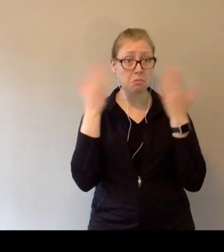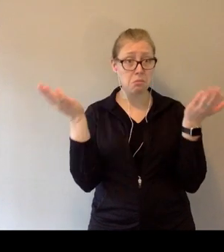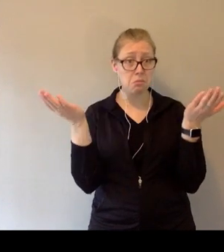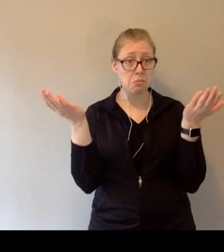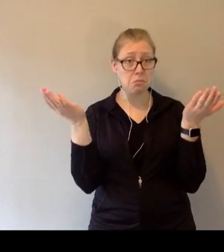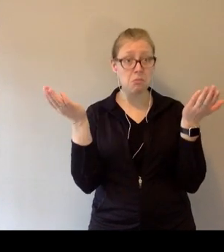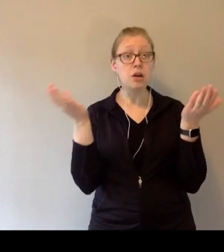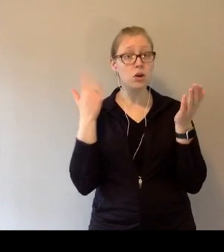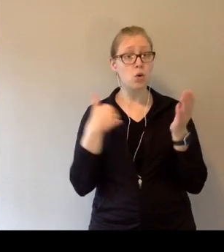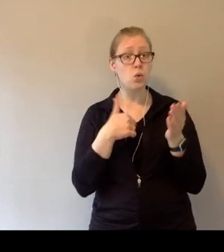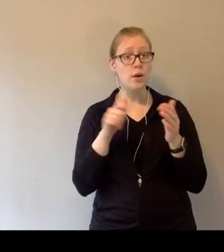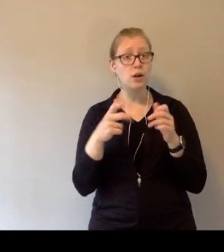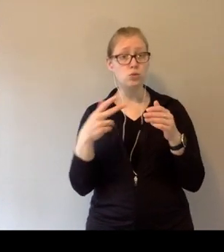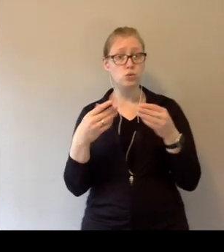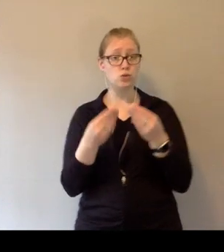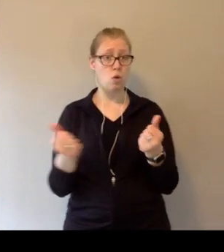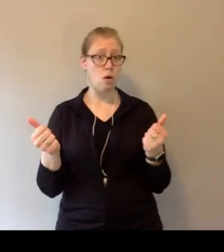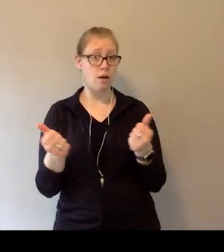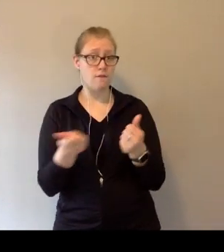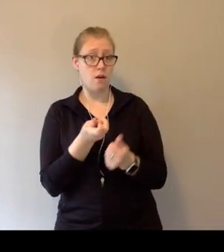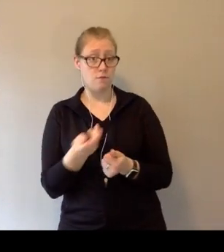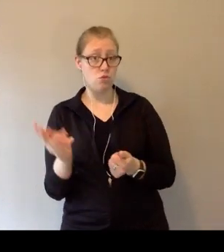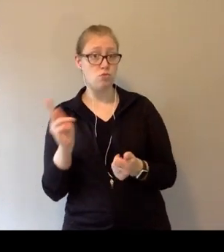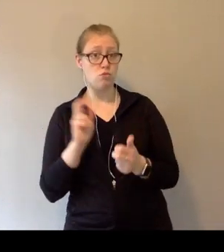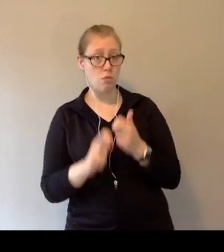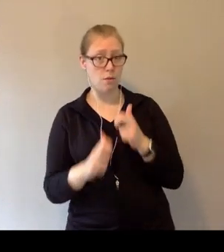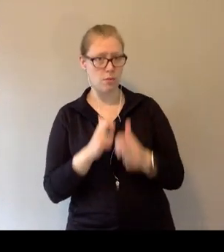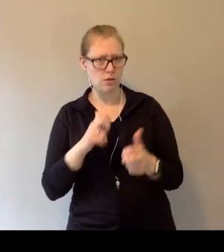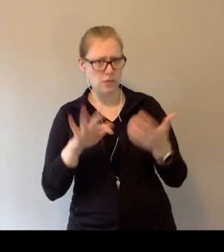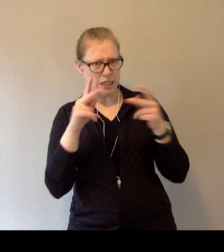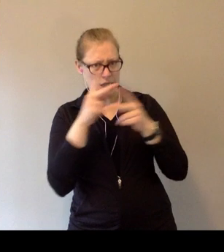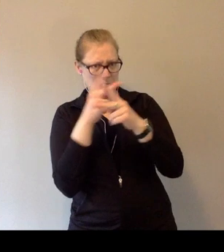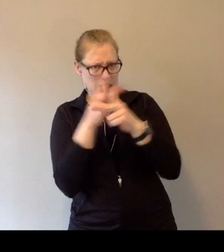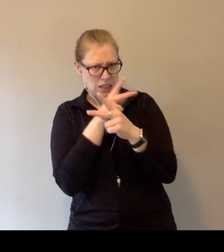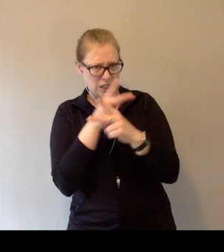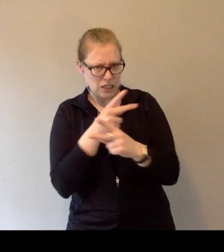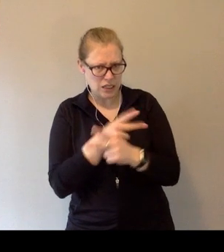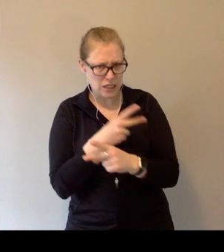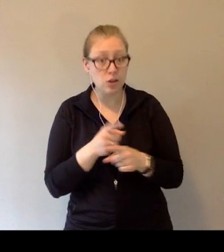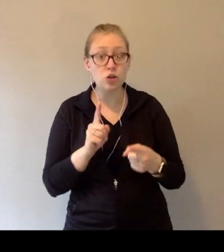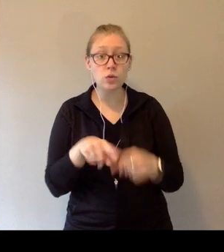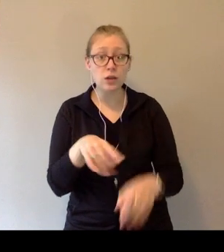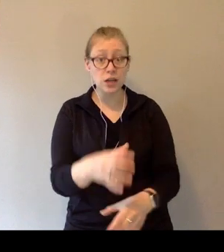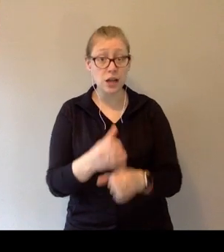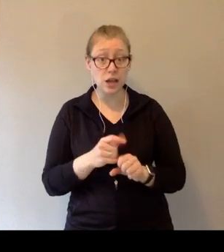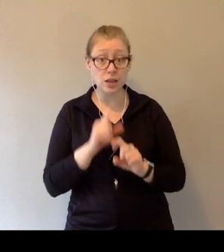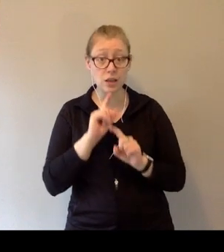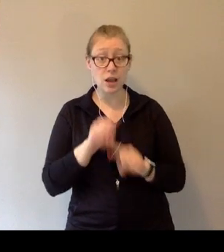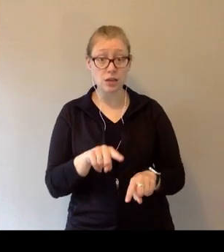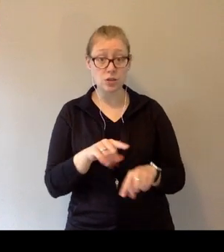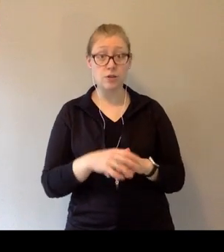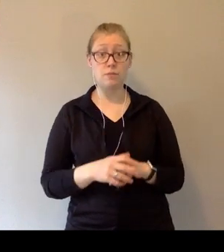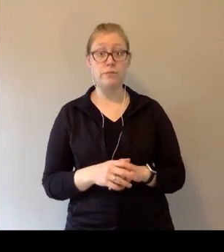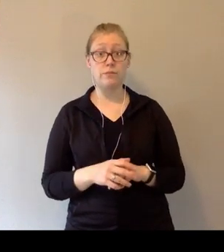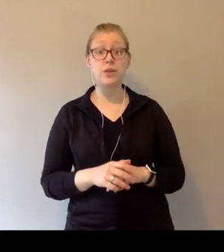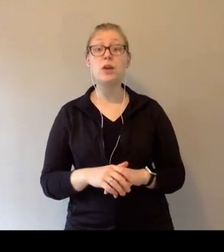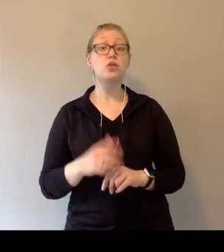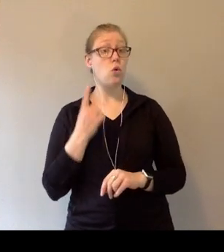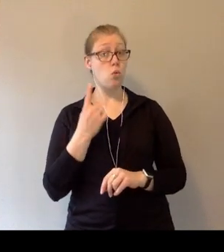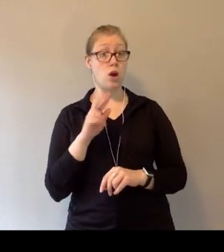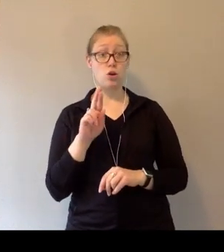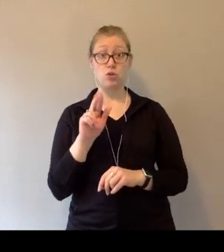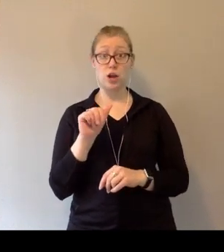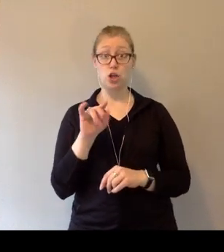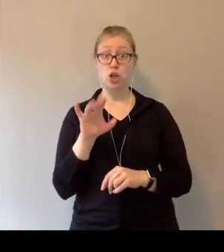of problems to get to the answer we wanted. And so another ratio is really useful, is where we can avoid the